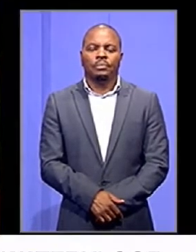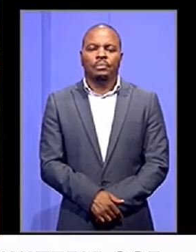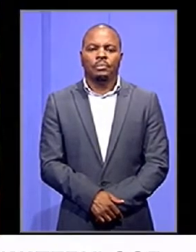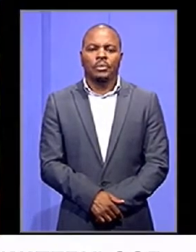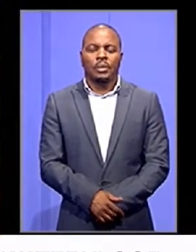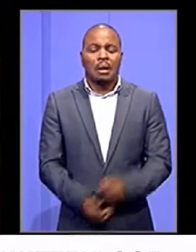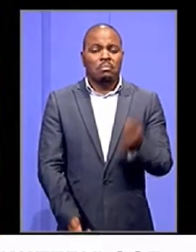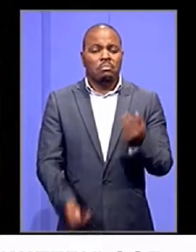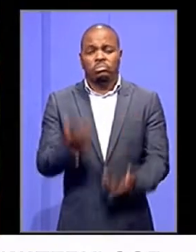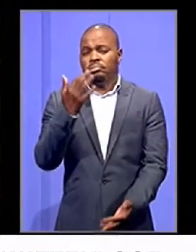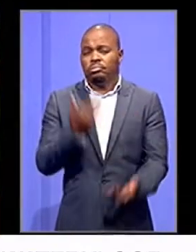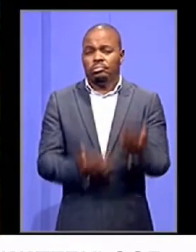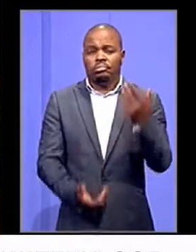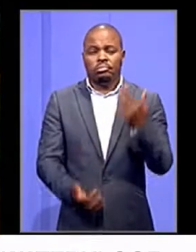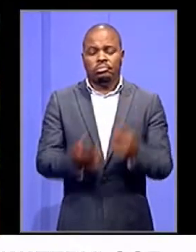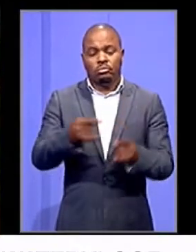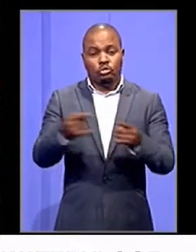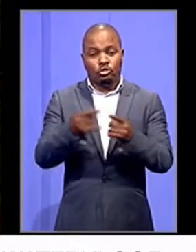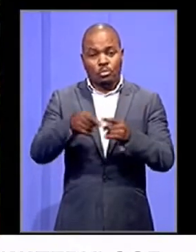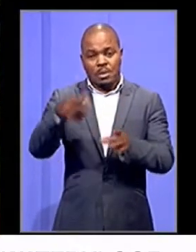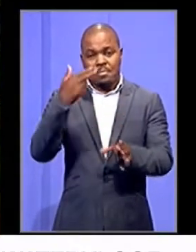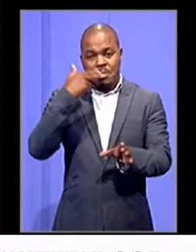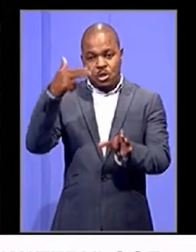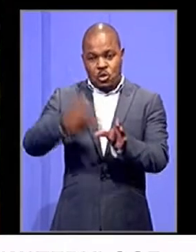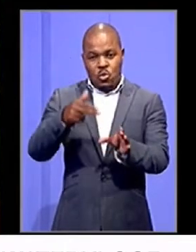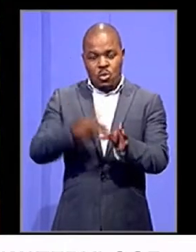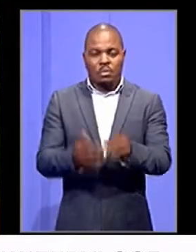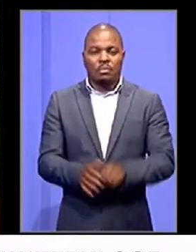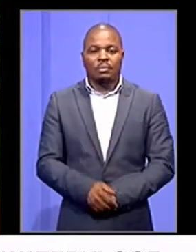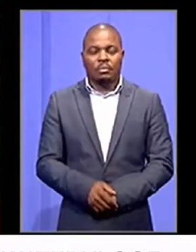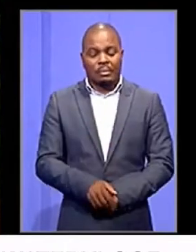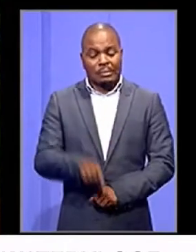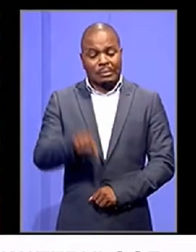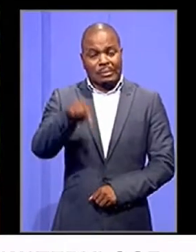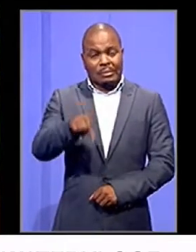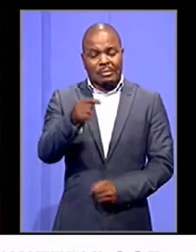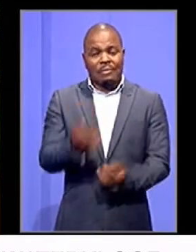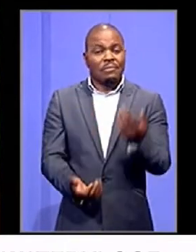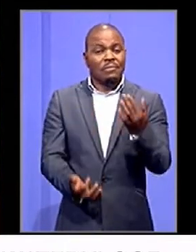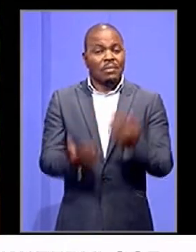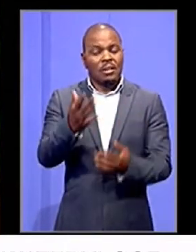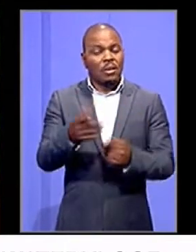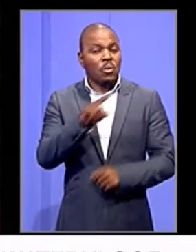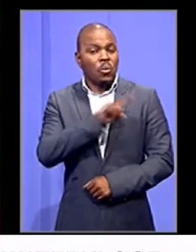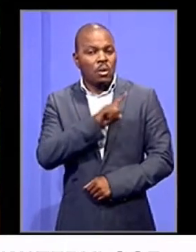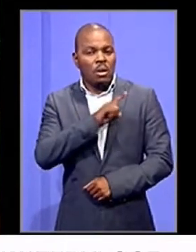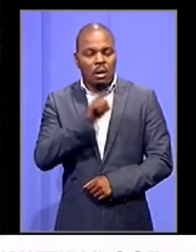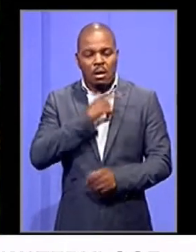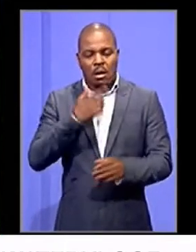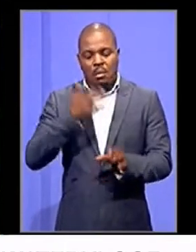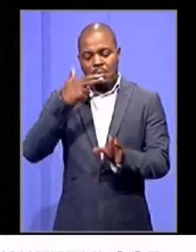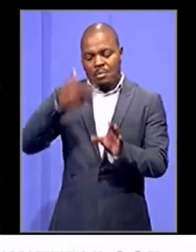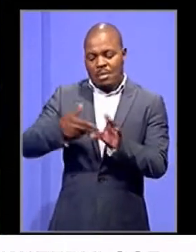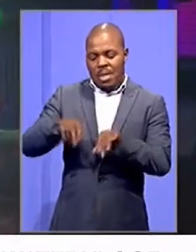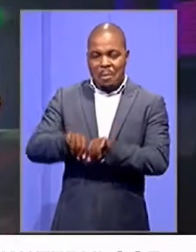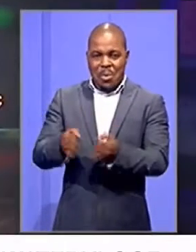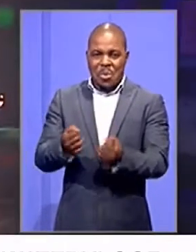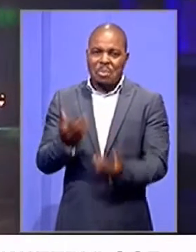Malakabe ao a neng a gaila ka lefelo polokelo la petrole go belaelwa fa mollo o runtse ka ntlha ya pompo eo e ileng ya